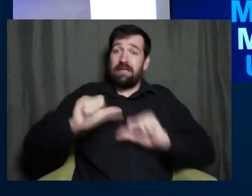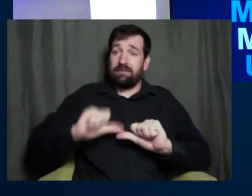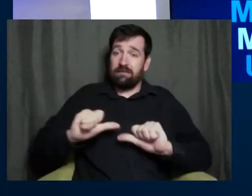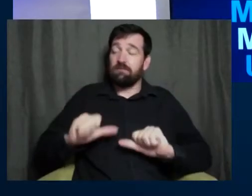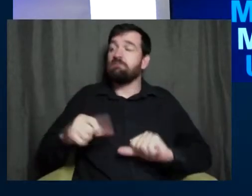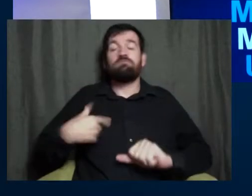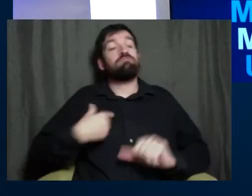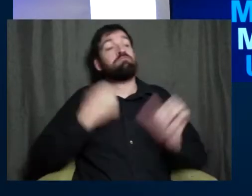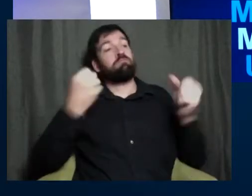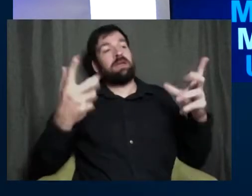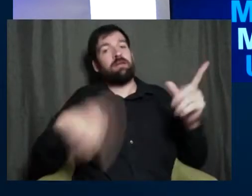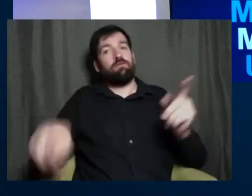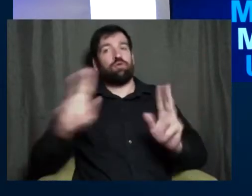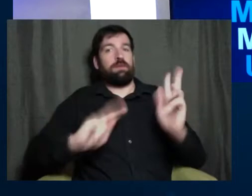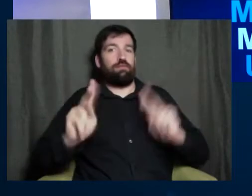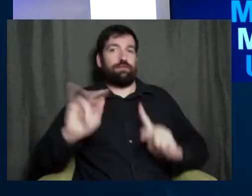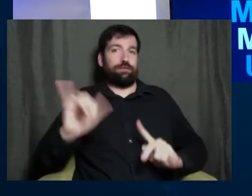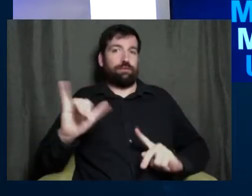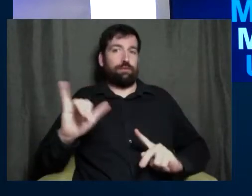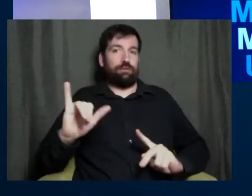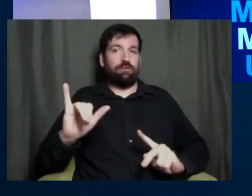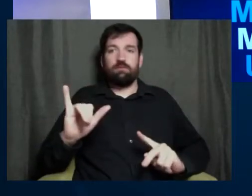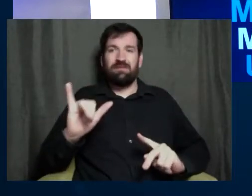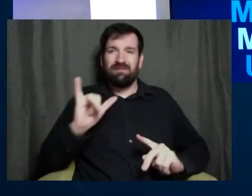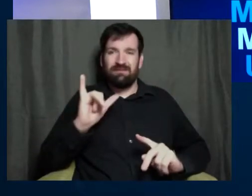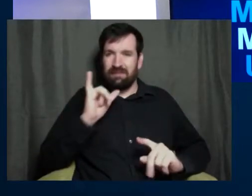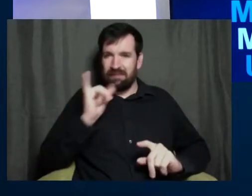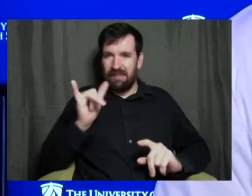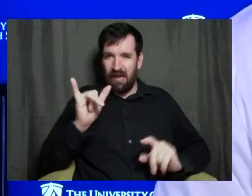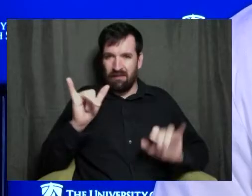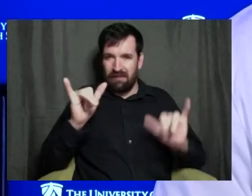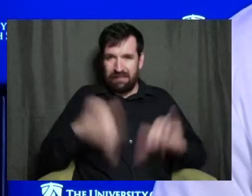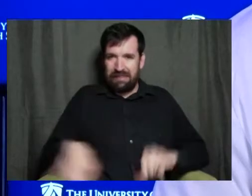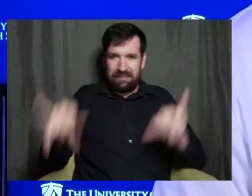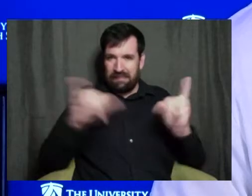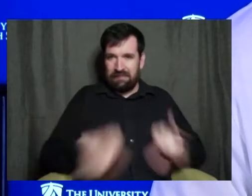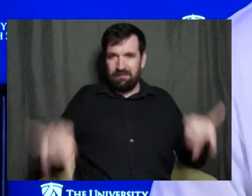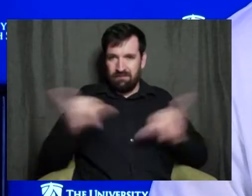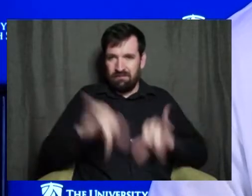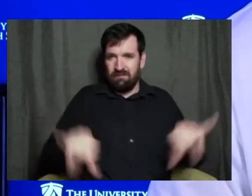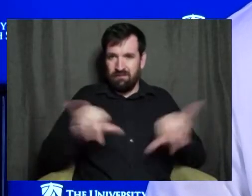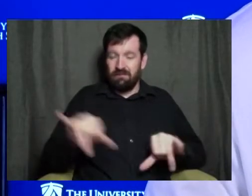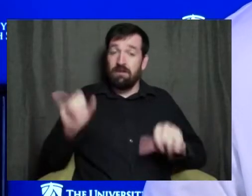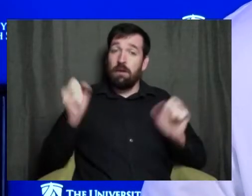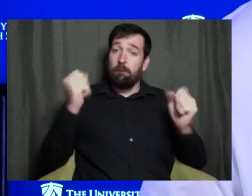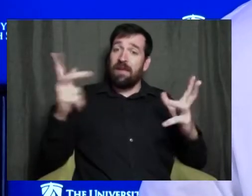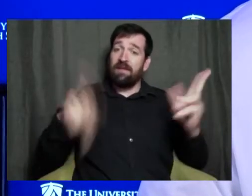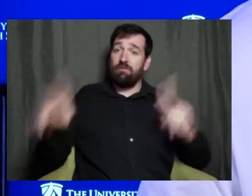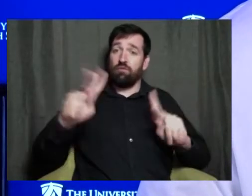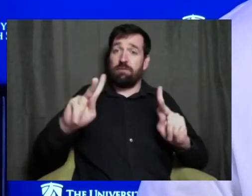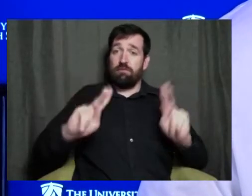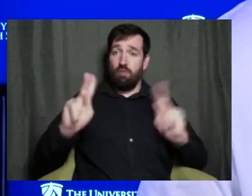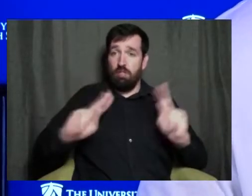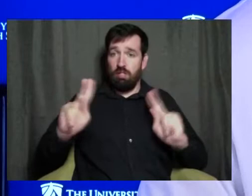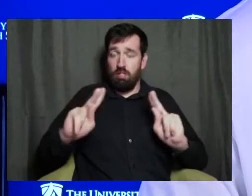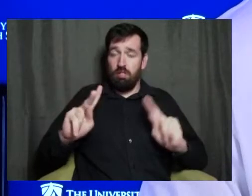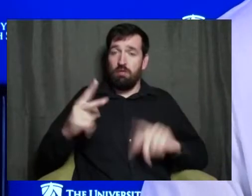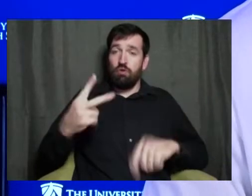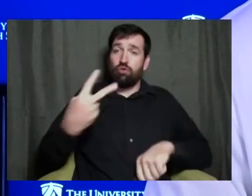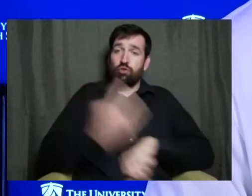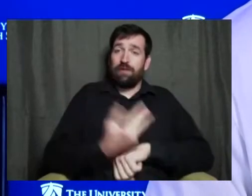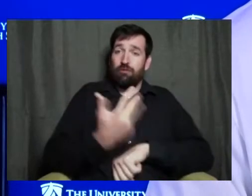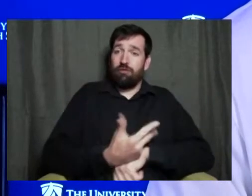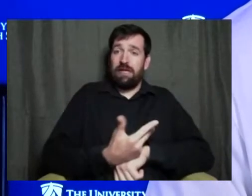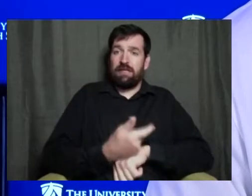are not consistent, because it's probably a lot of those people who, after 2 or 3 days of some sniffles, run